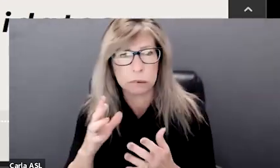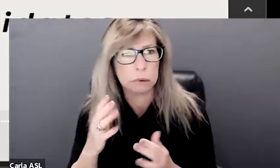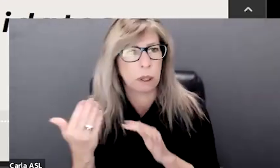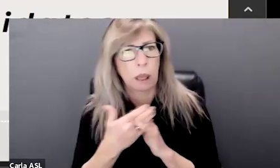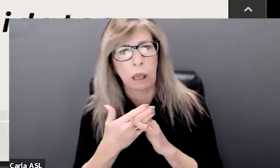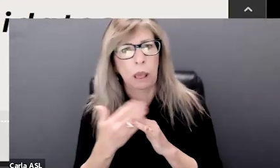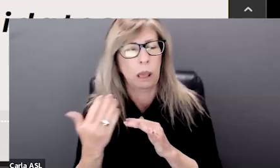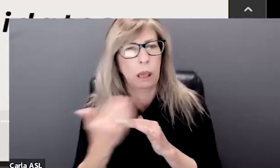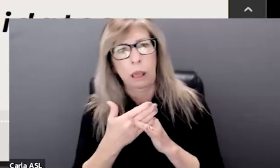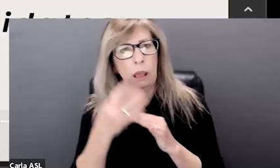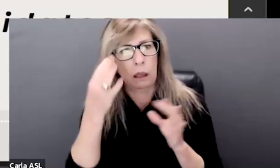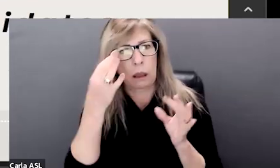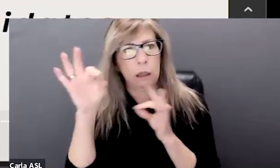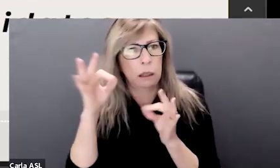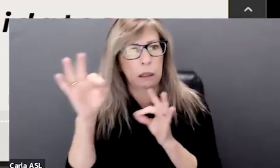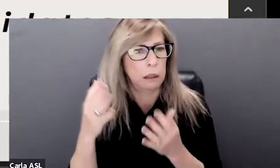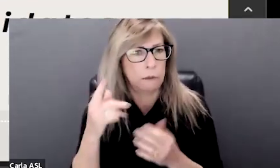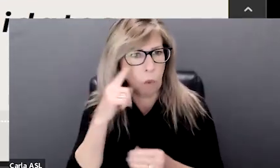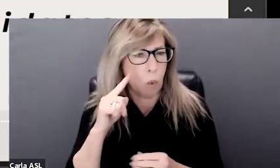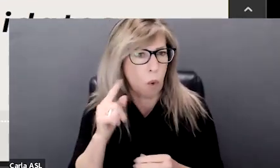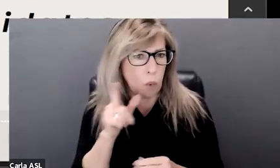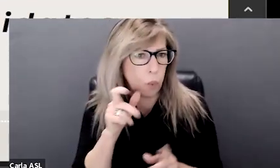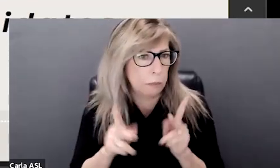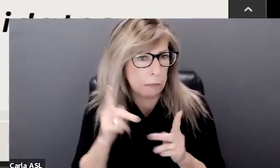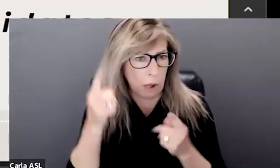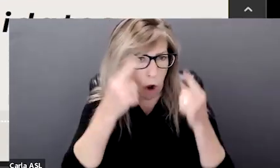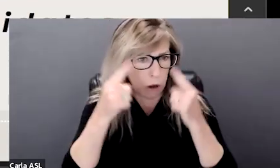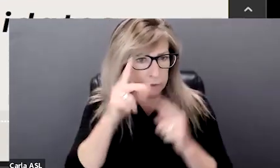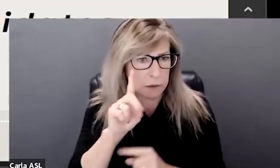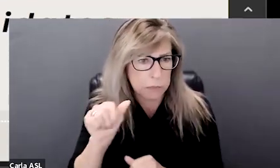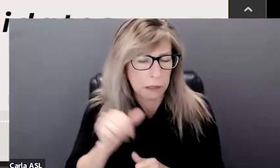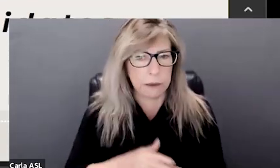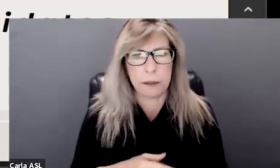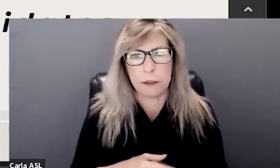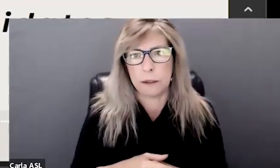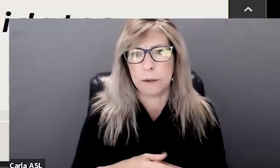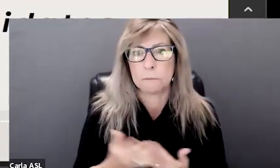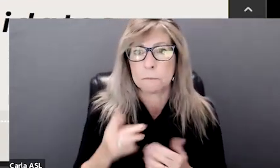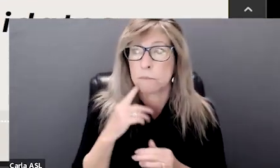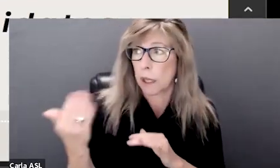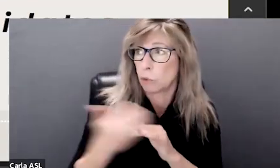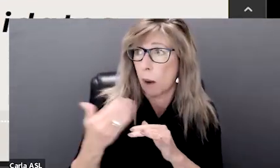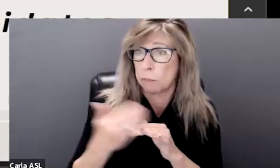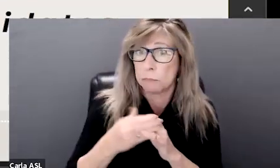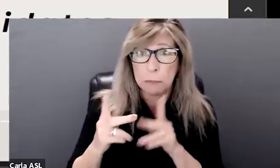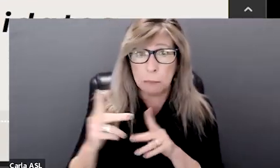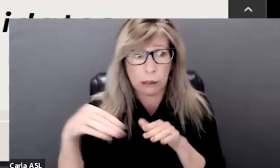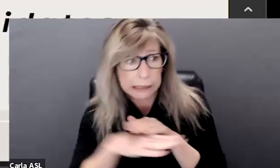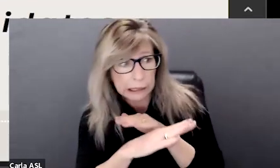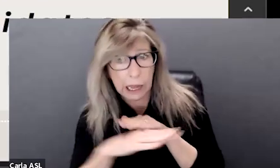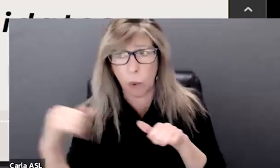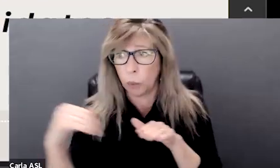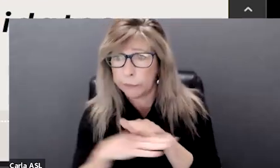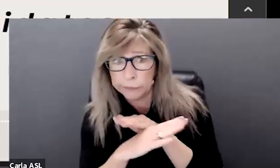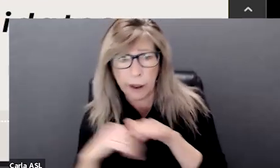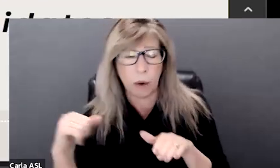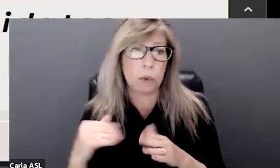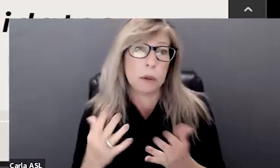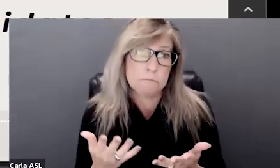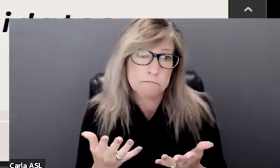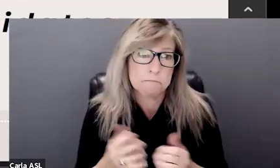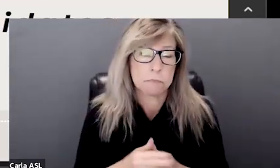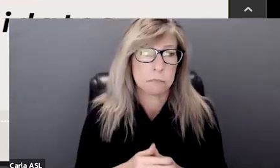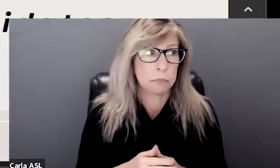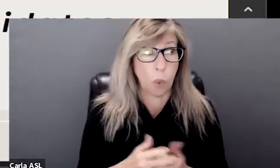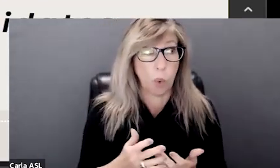interruptions, perhaps the seating isn't appropriate, not being able to leave a room. Is that really necessary? Some people may have legitimate